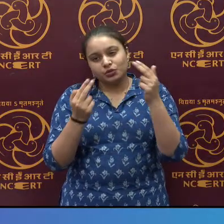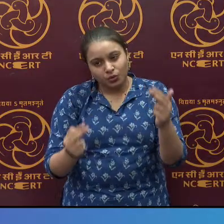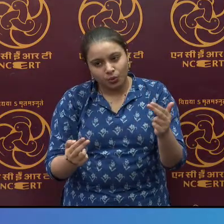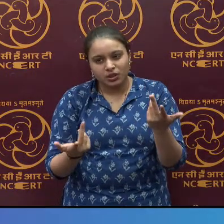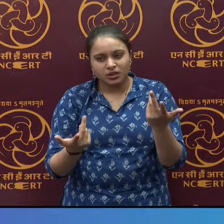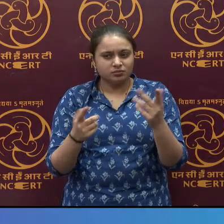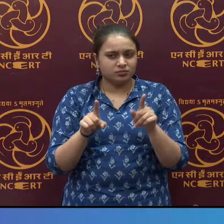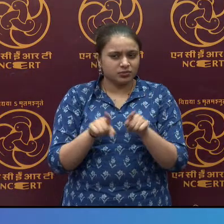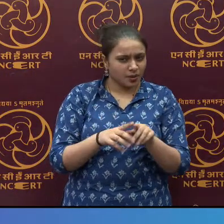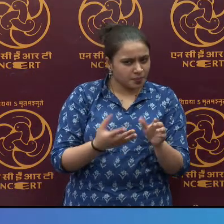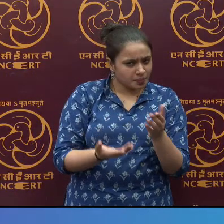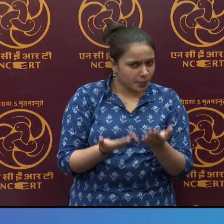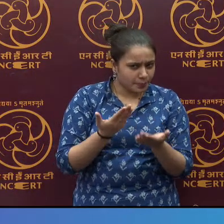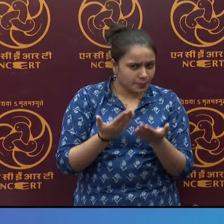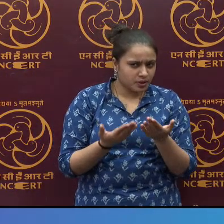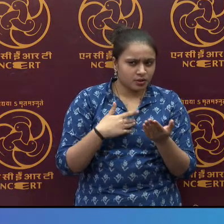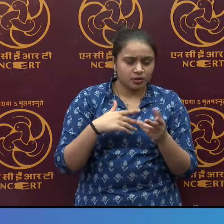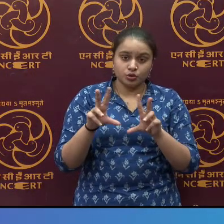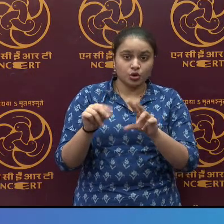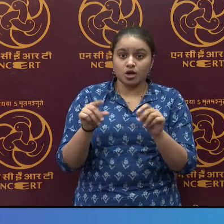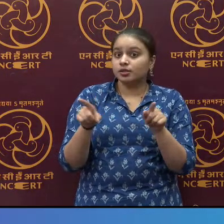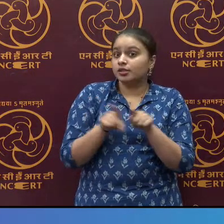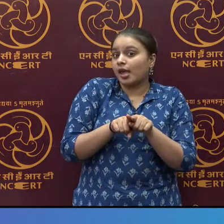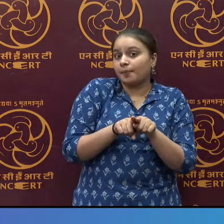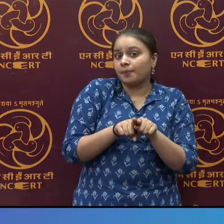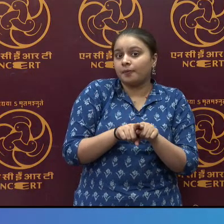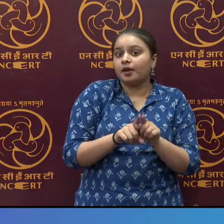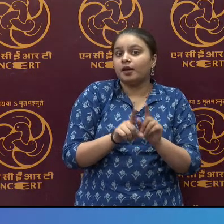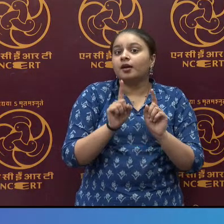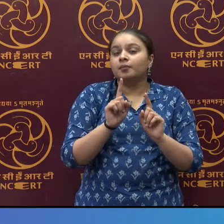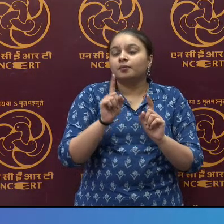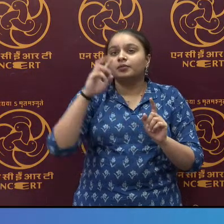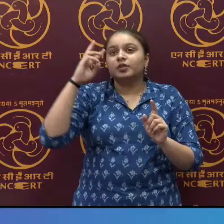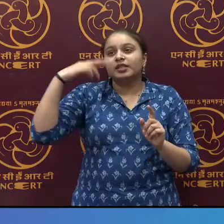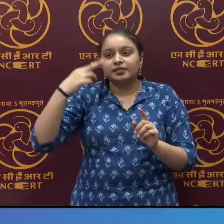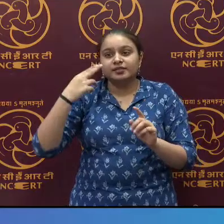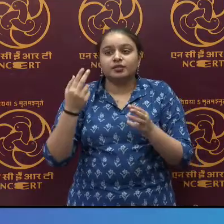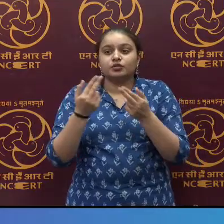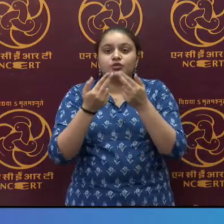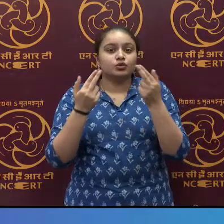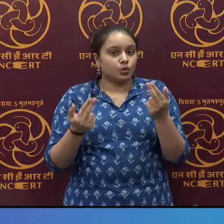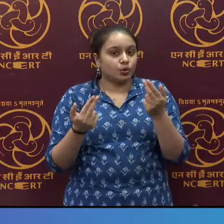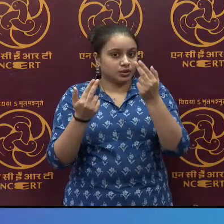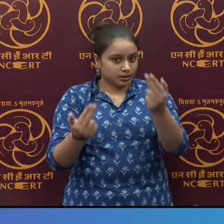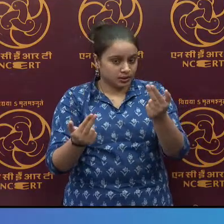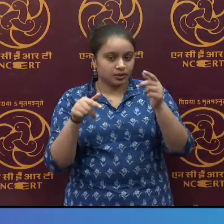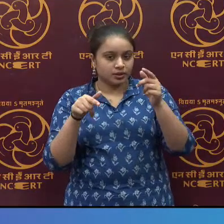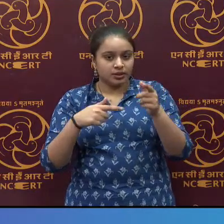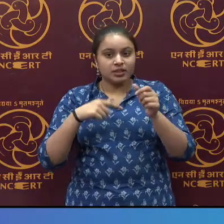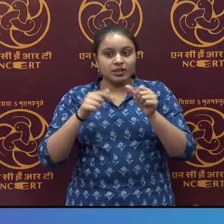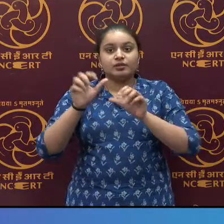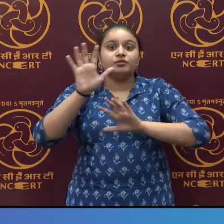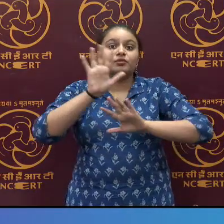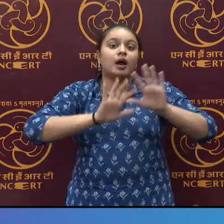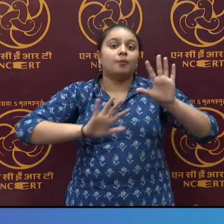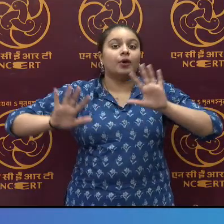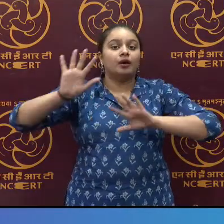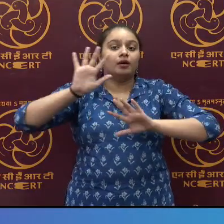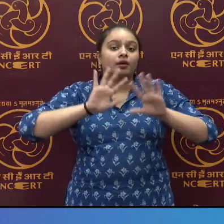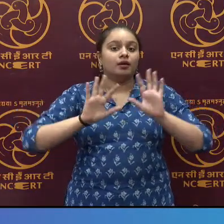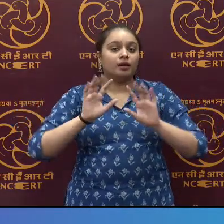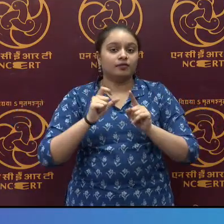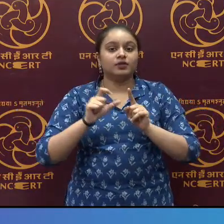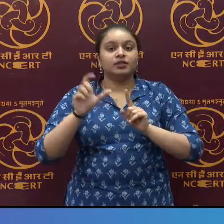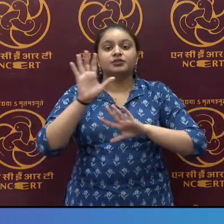thing? Not exactly storytelling thing, because in storytelling we sort of dramatize a lot. Yeah. Stories